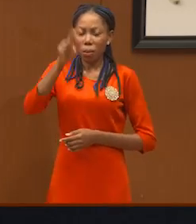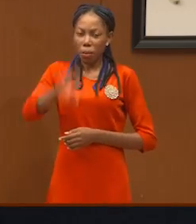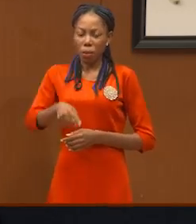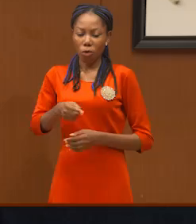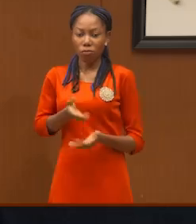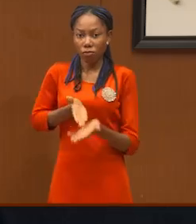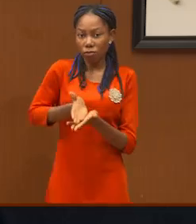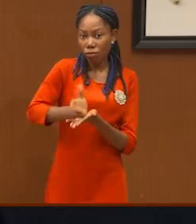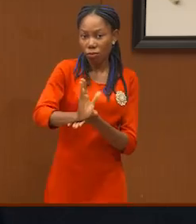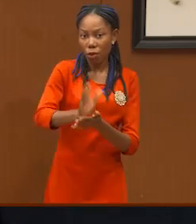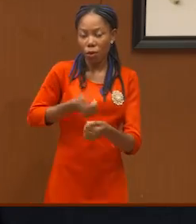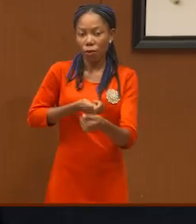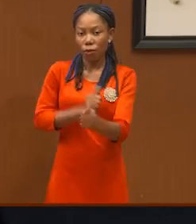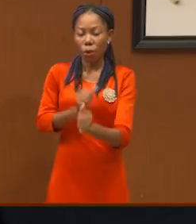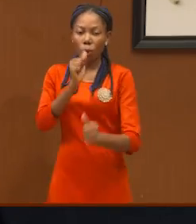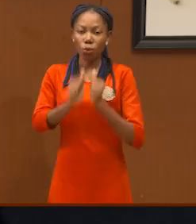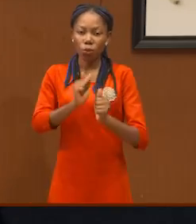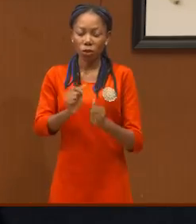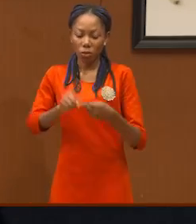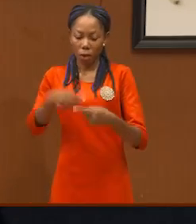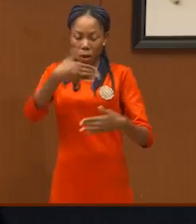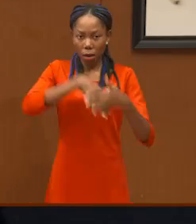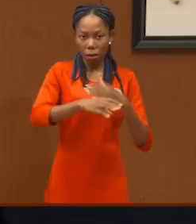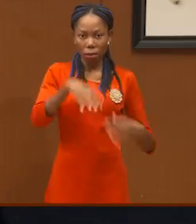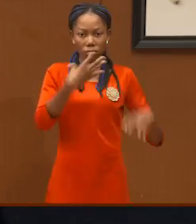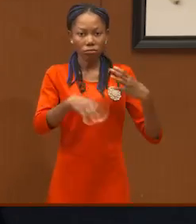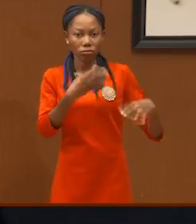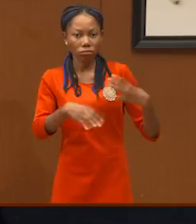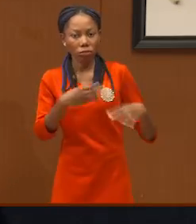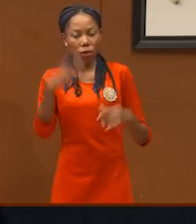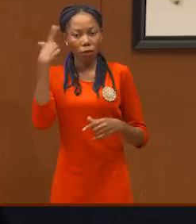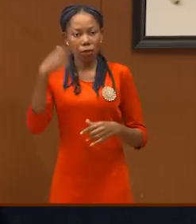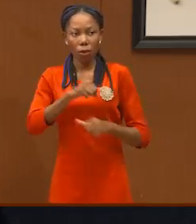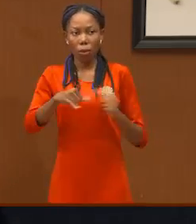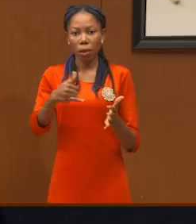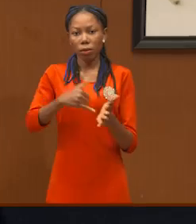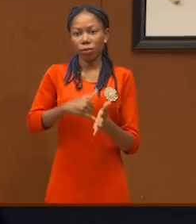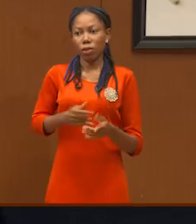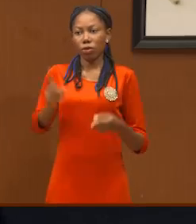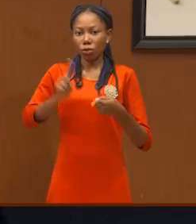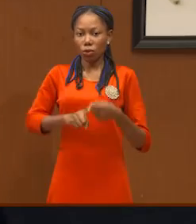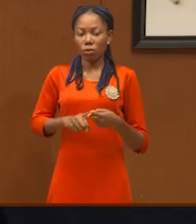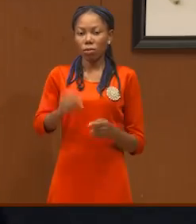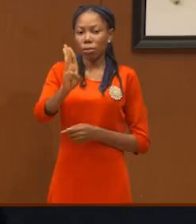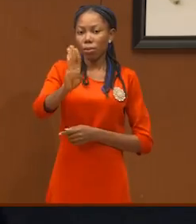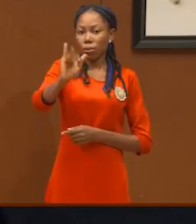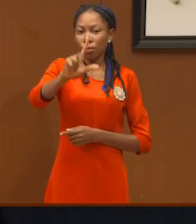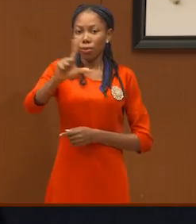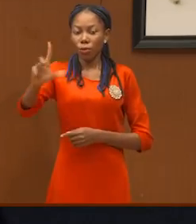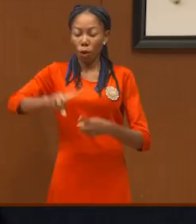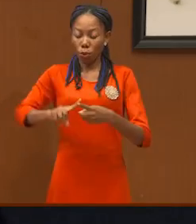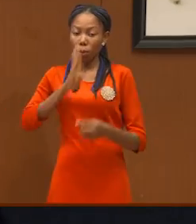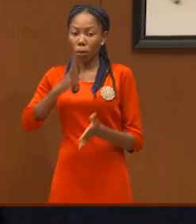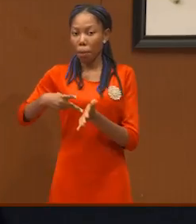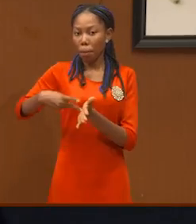proper channel and invite him to court. So that's the reason why I brought him to the court here, so that the bill can be, everything